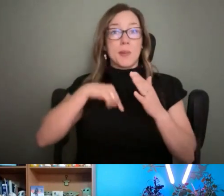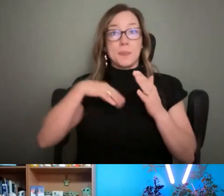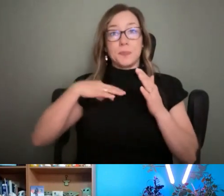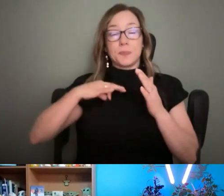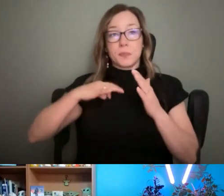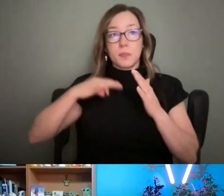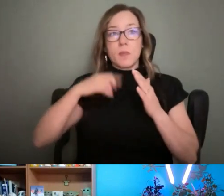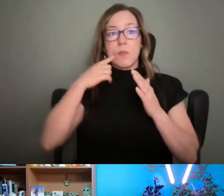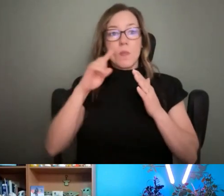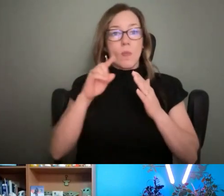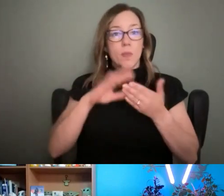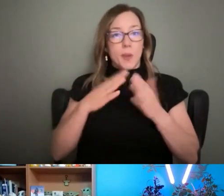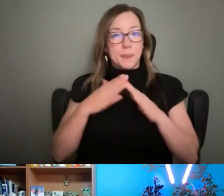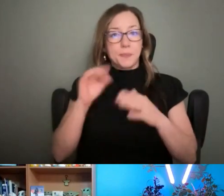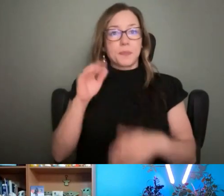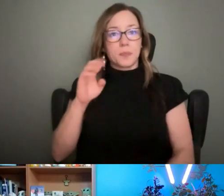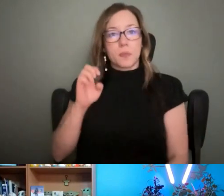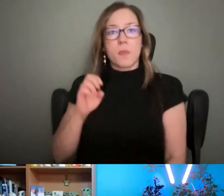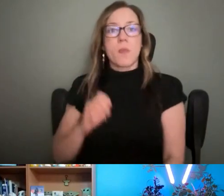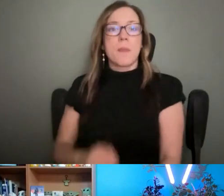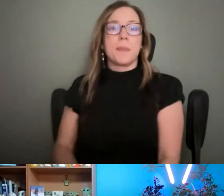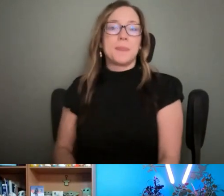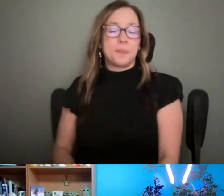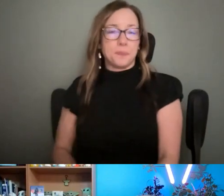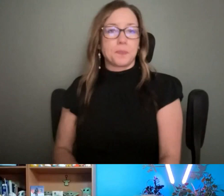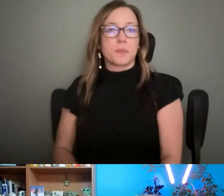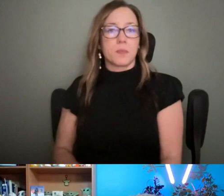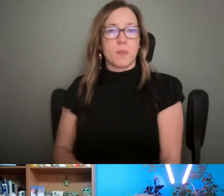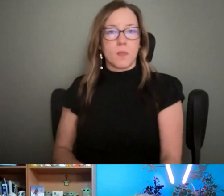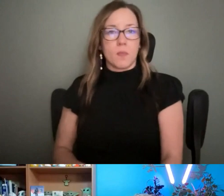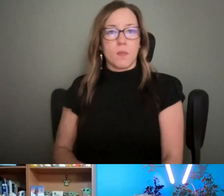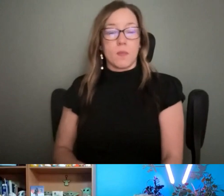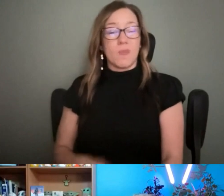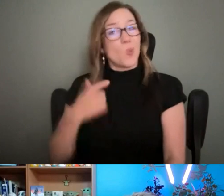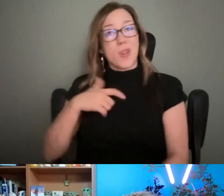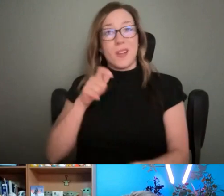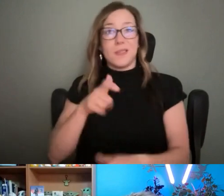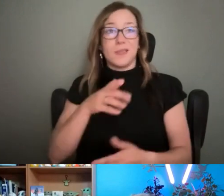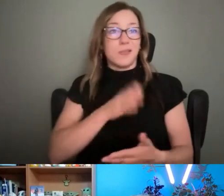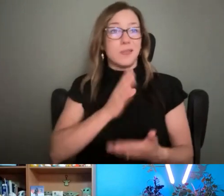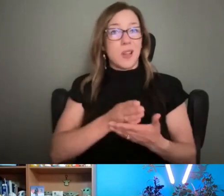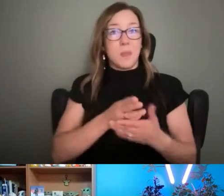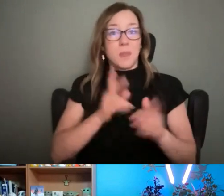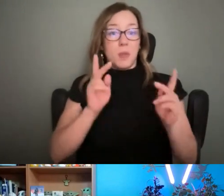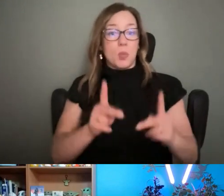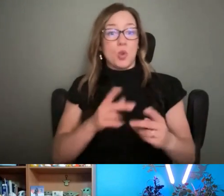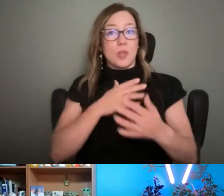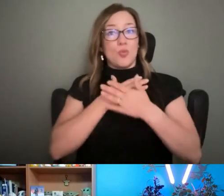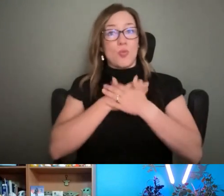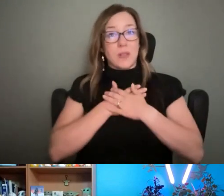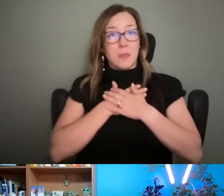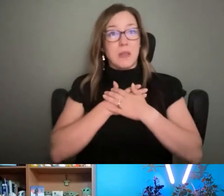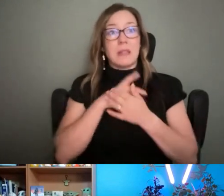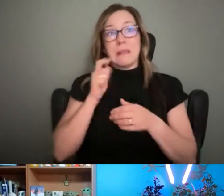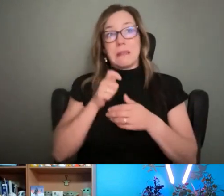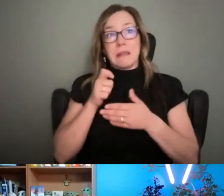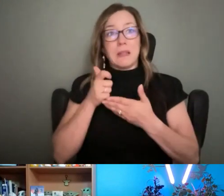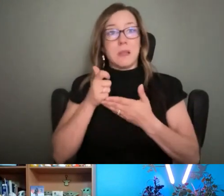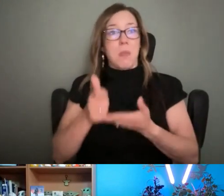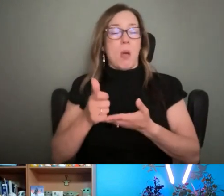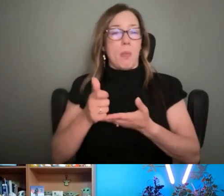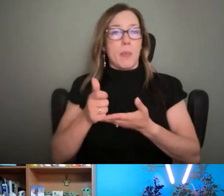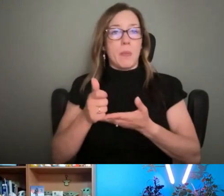Care Corps, because we really did kind of have to stop that in-person sort of respite, and we needed some help